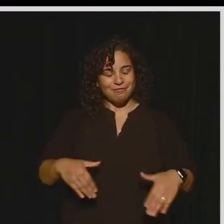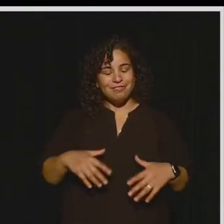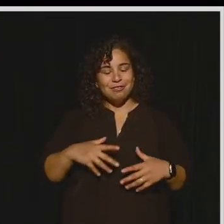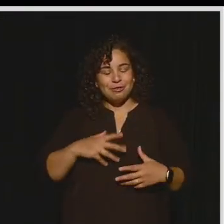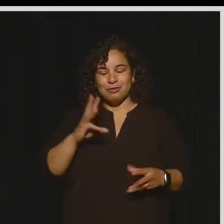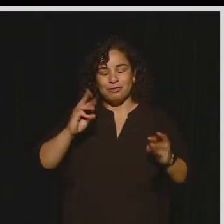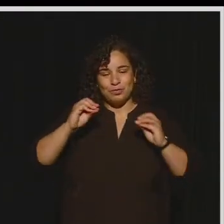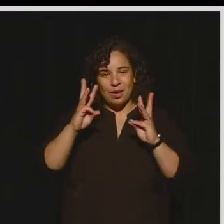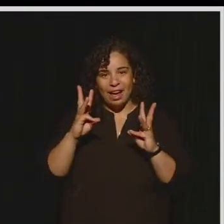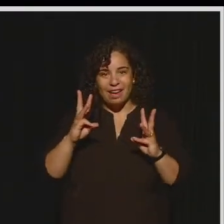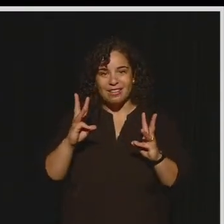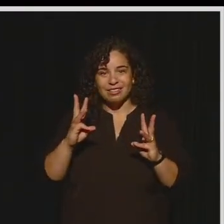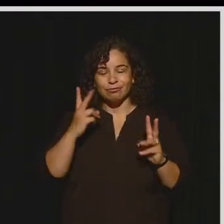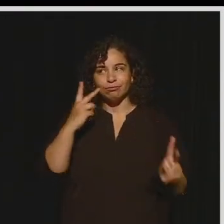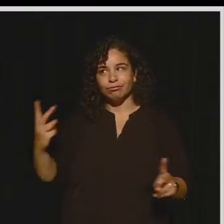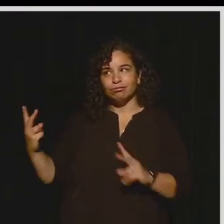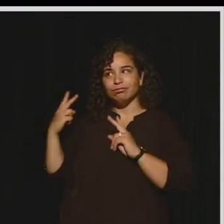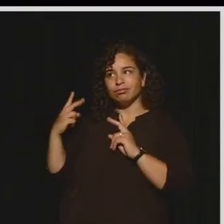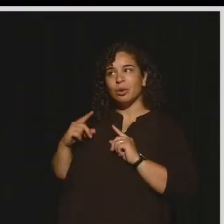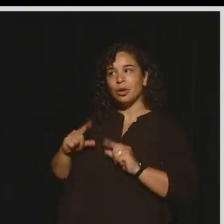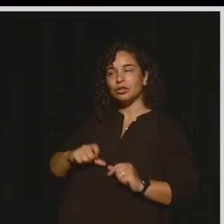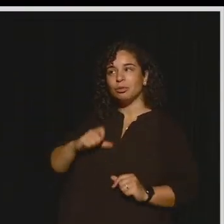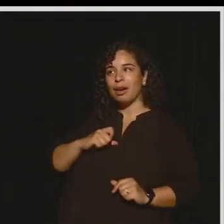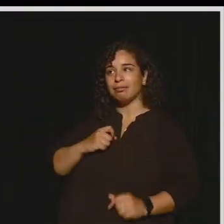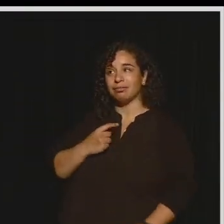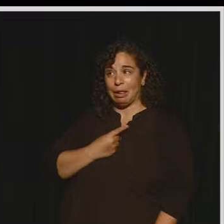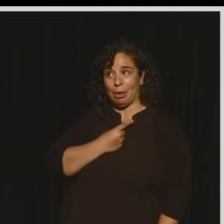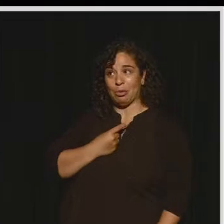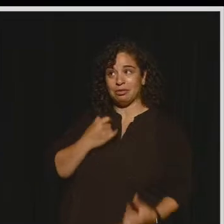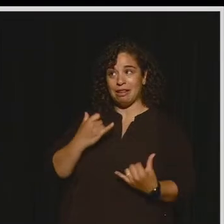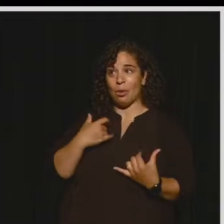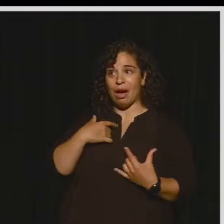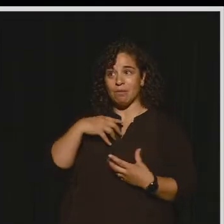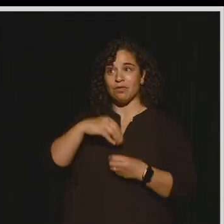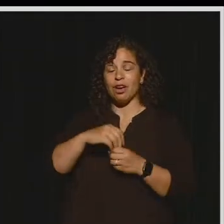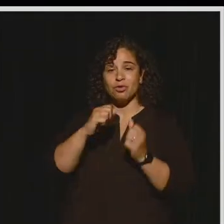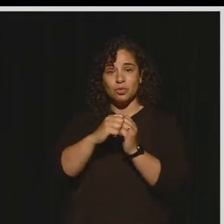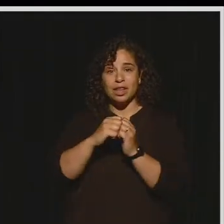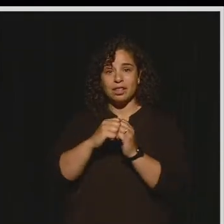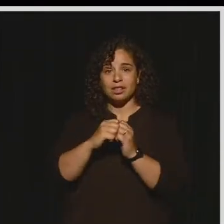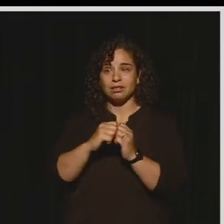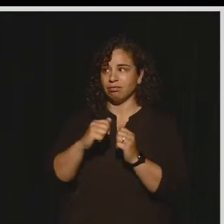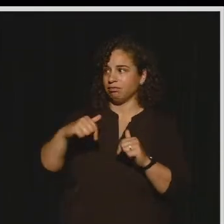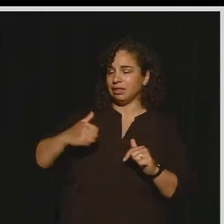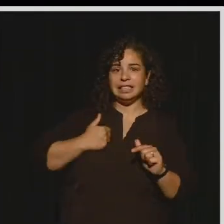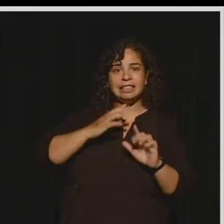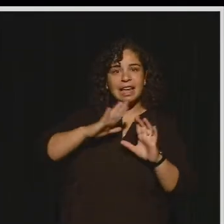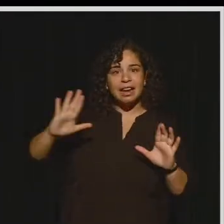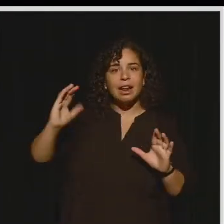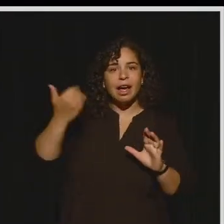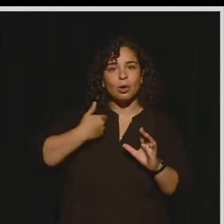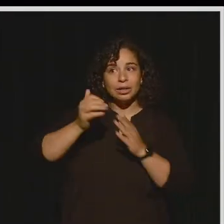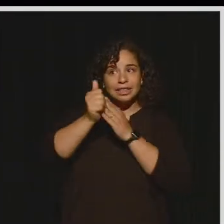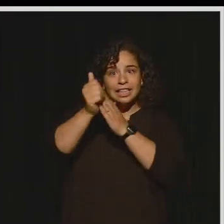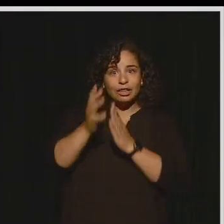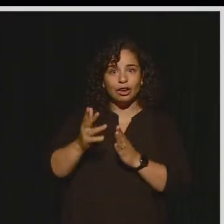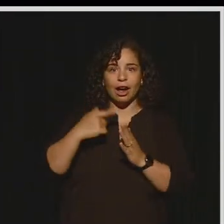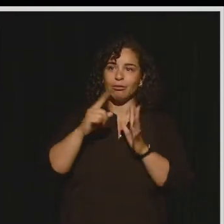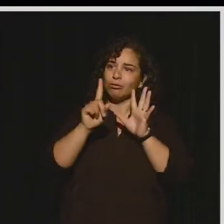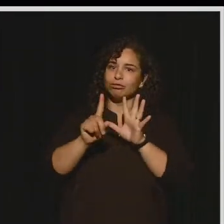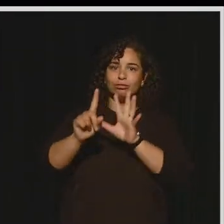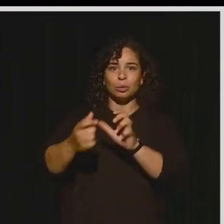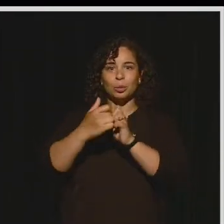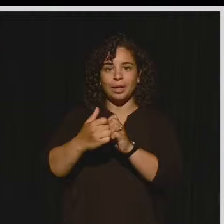not that long ago I went to Pride by myself, and now I'm marching with the leader of this country that is going to be my country.